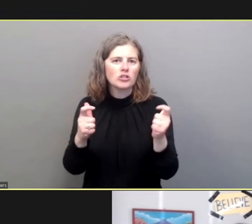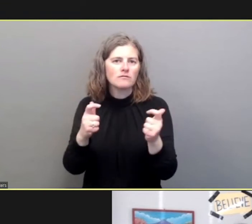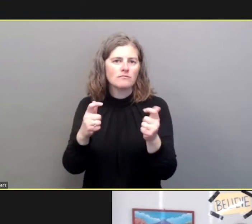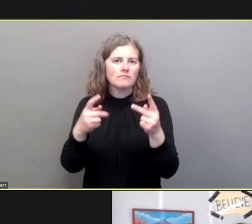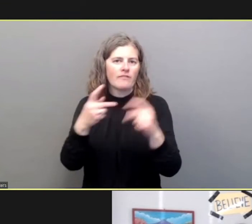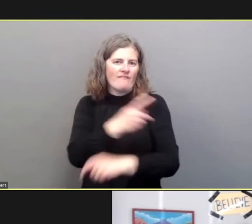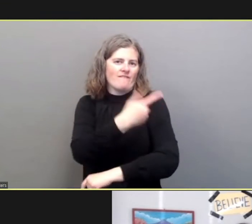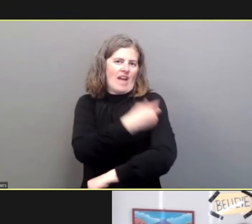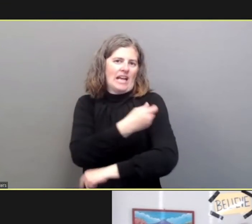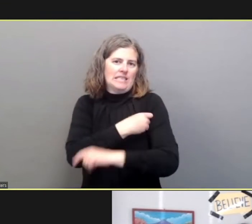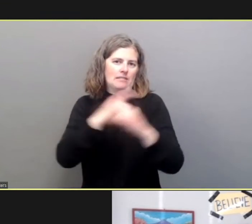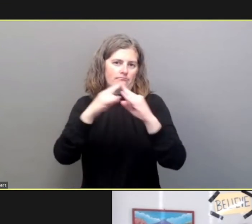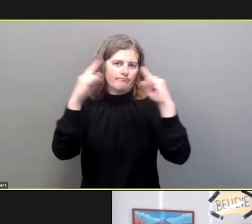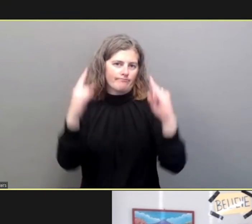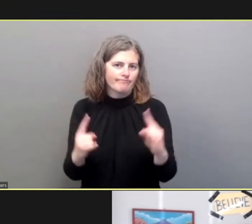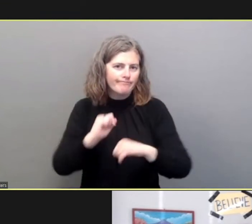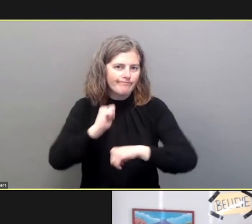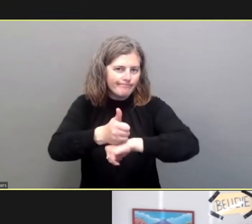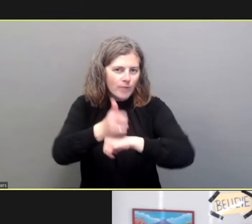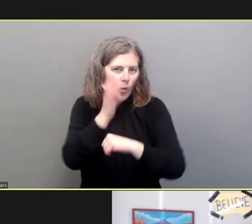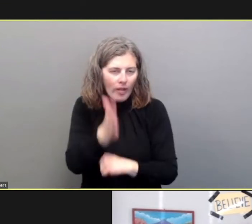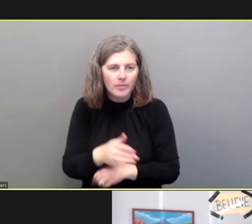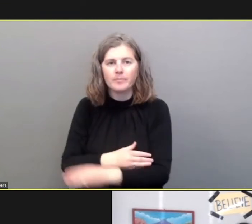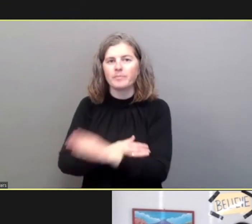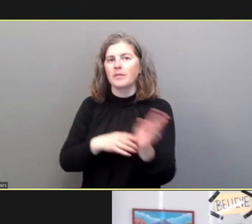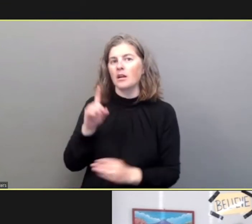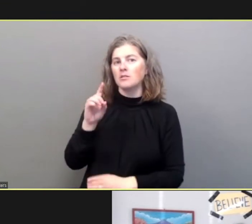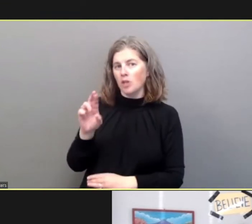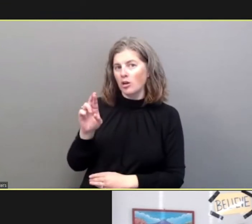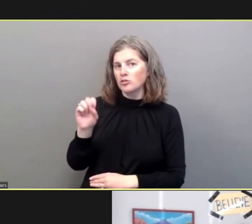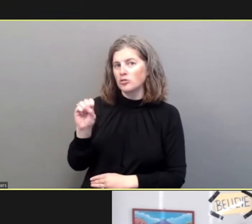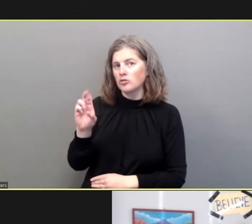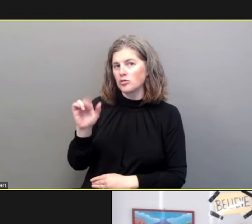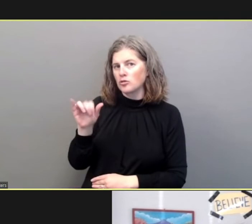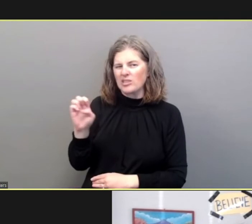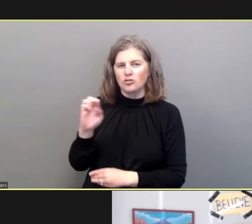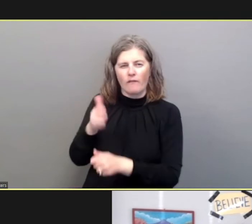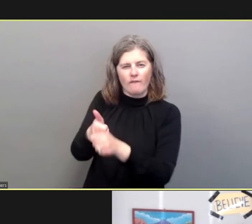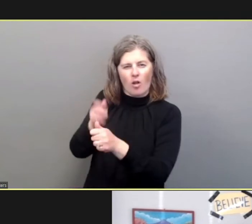the near future. Also, just to follow up on one of Scott